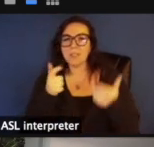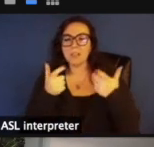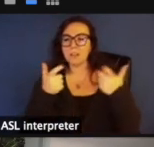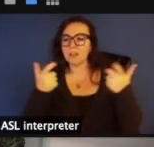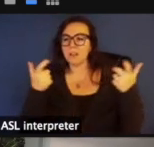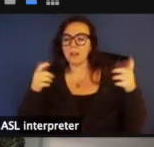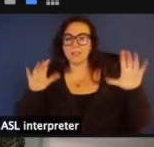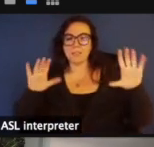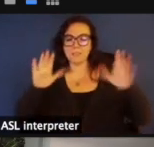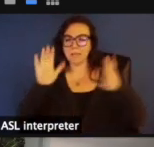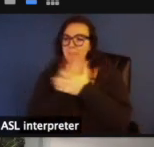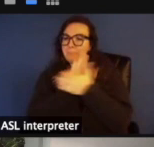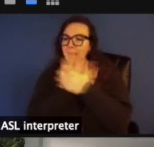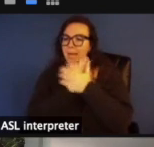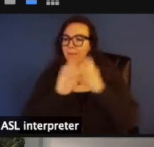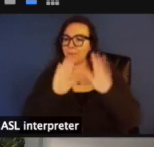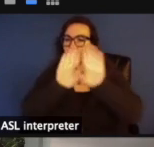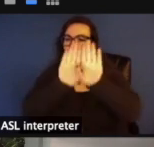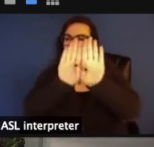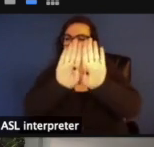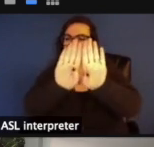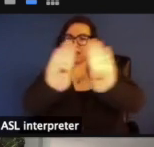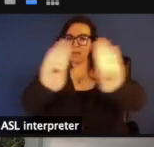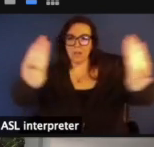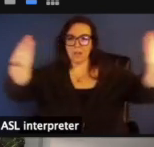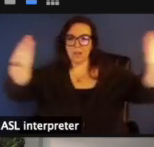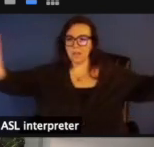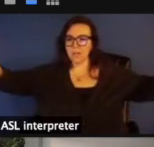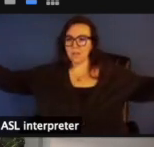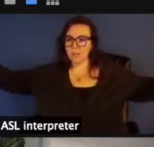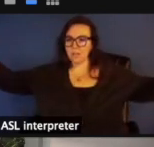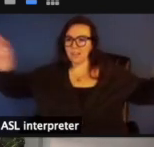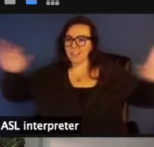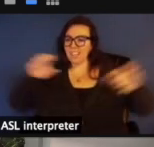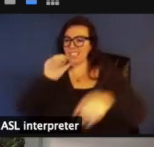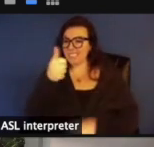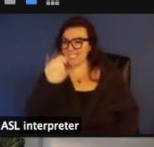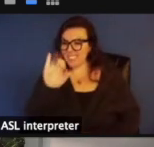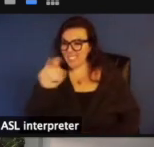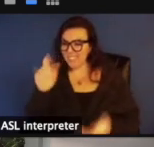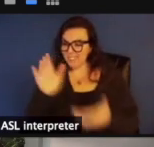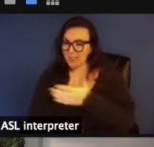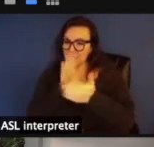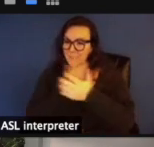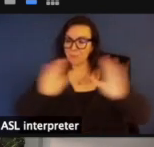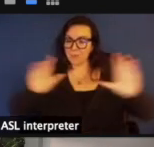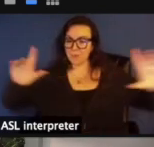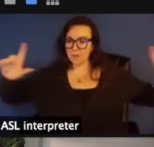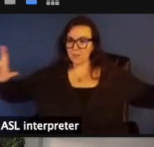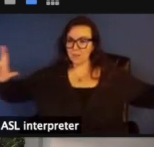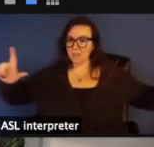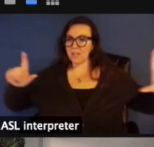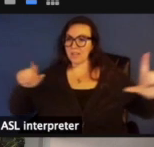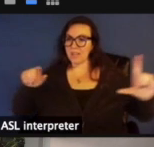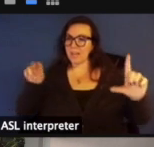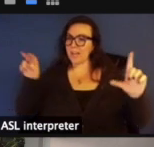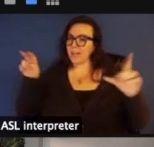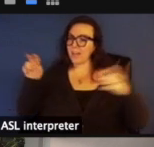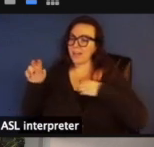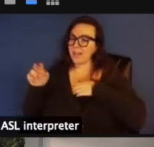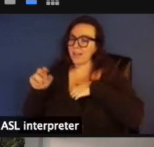like paper that's almost like curved, probably like 10 feet long, and he'll look out the window like